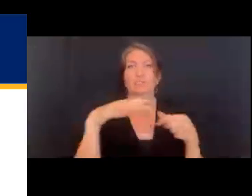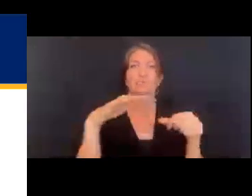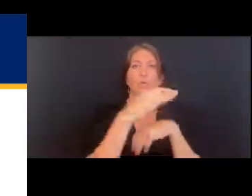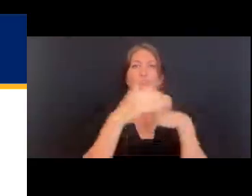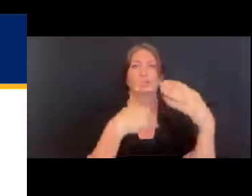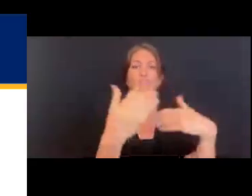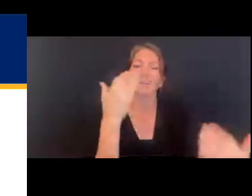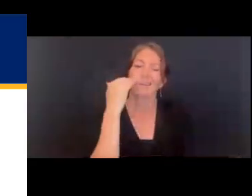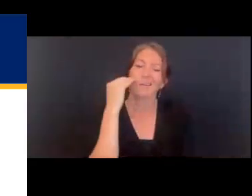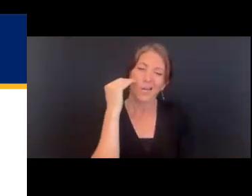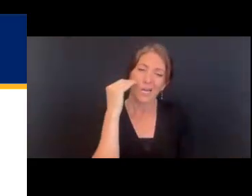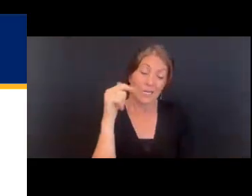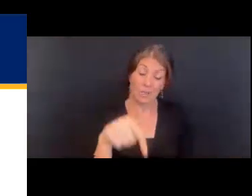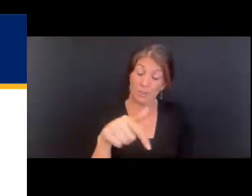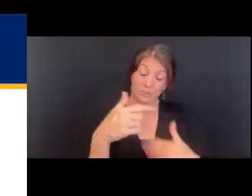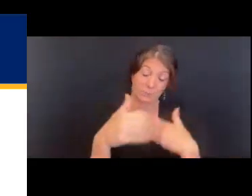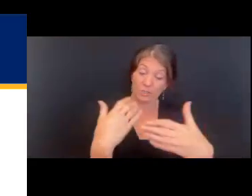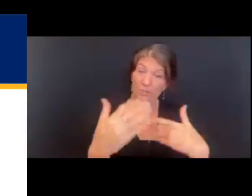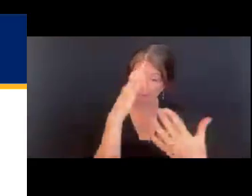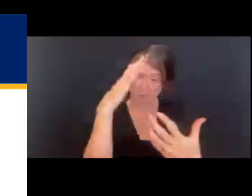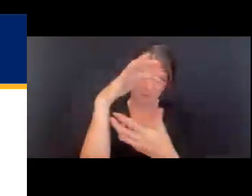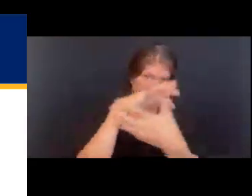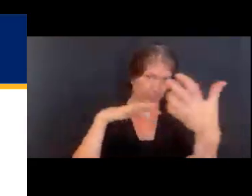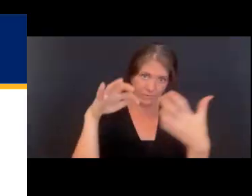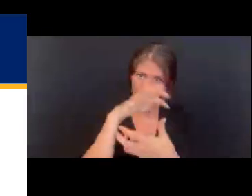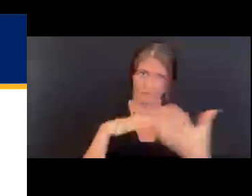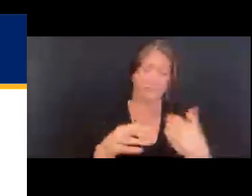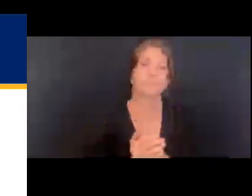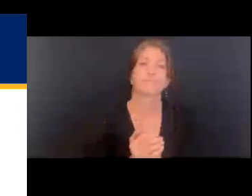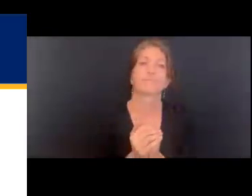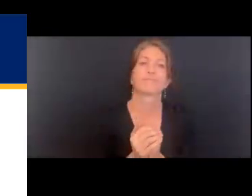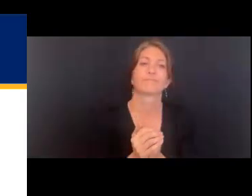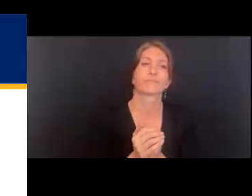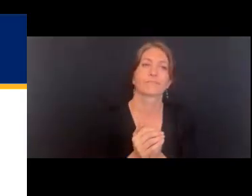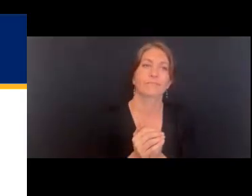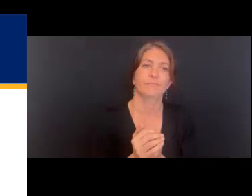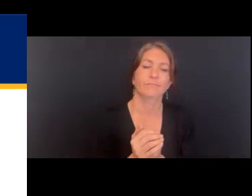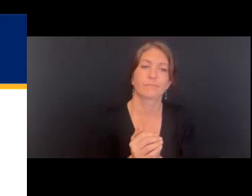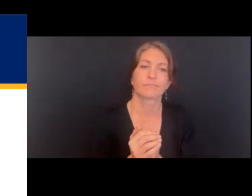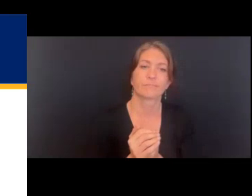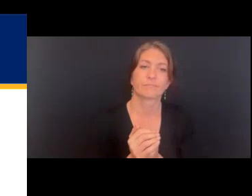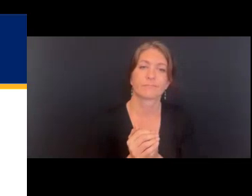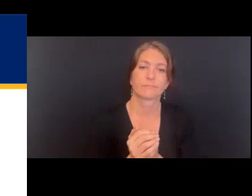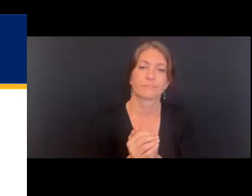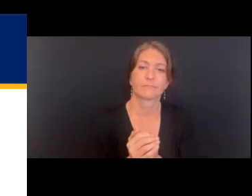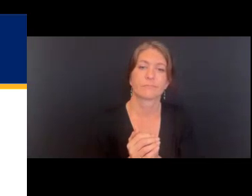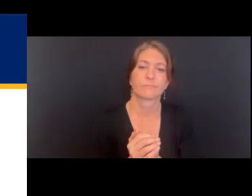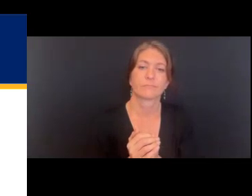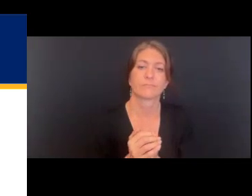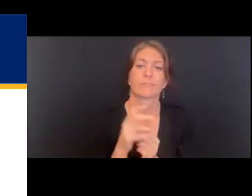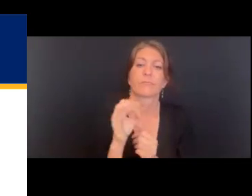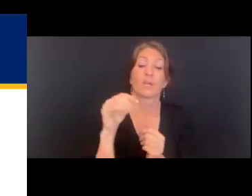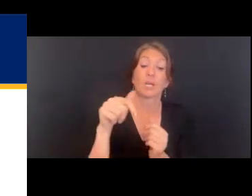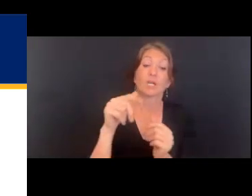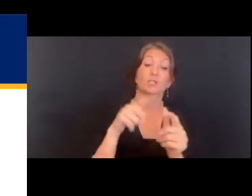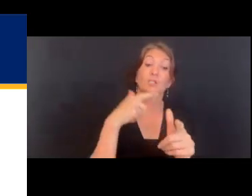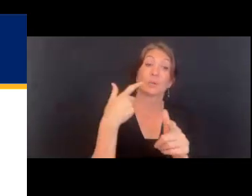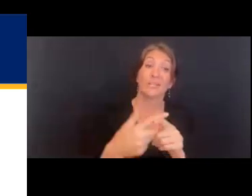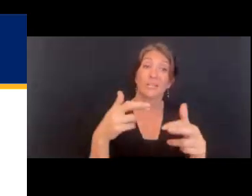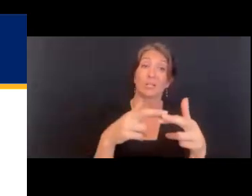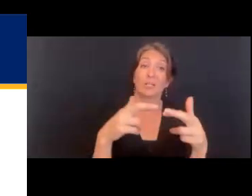know how confusing it can be. And so at that point, then the regional area agency on